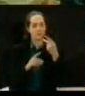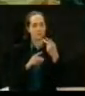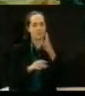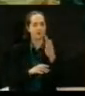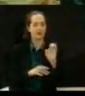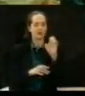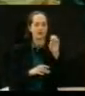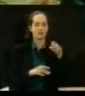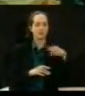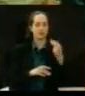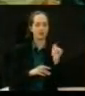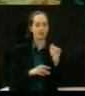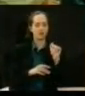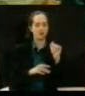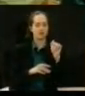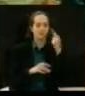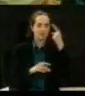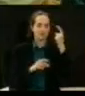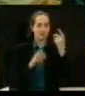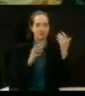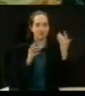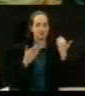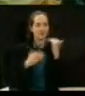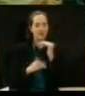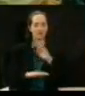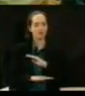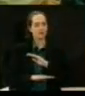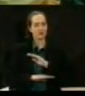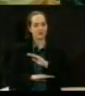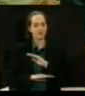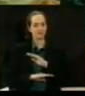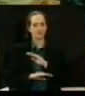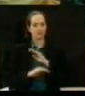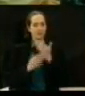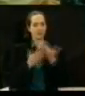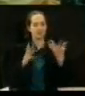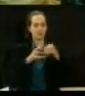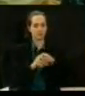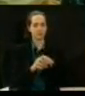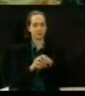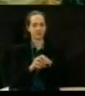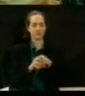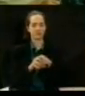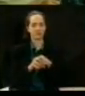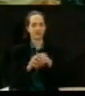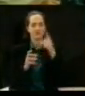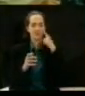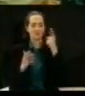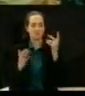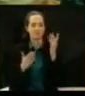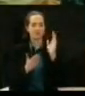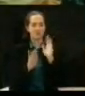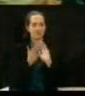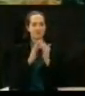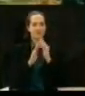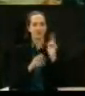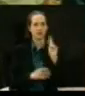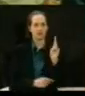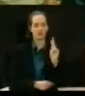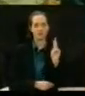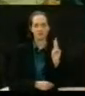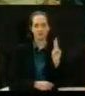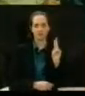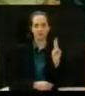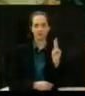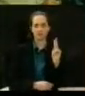The cost to Knox County and even the city of Knoxville could be devastating if we don't get this right.